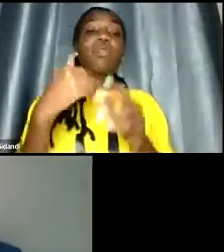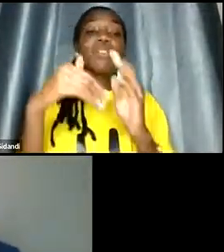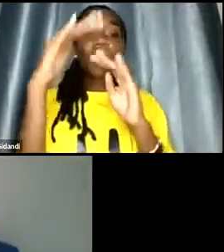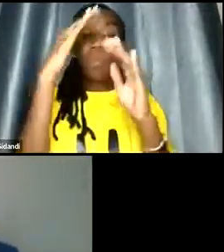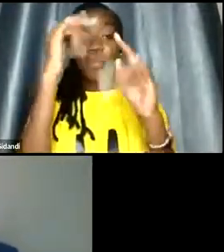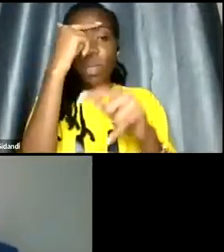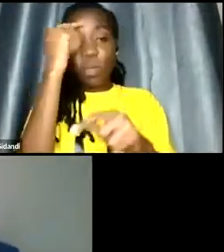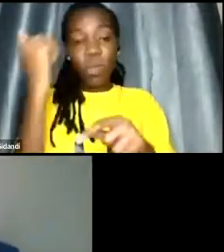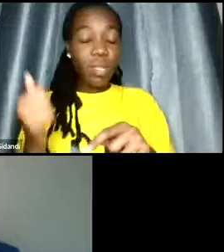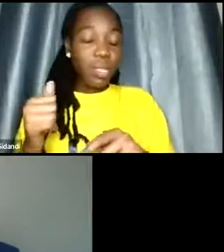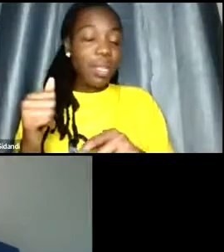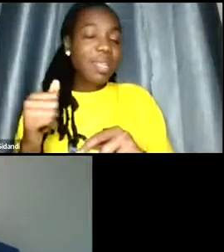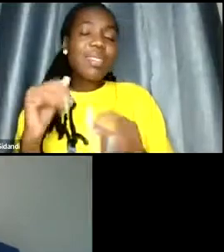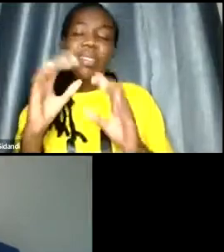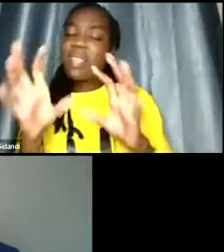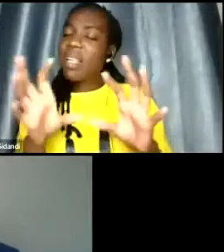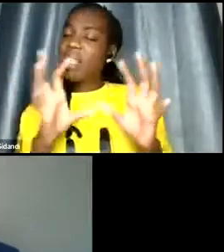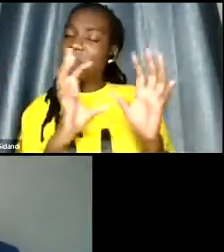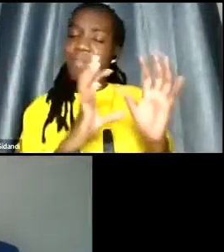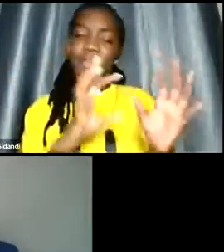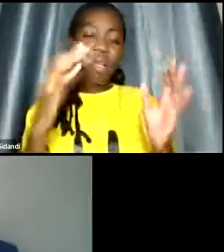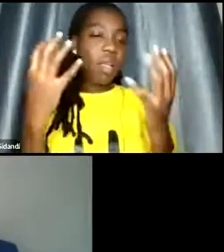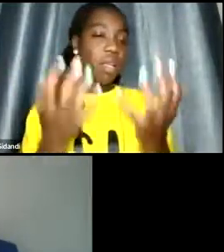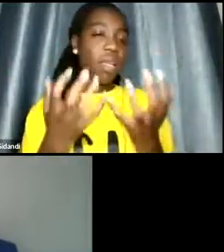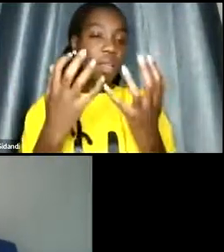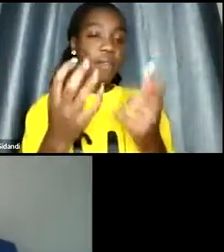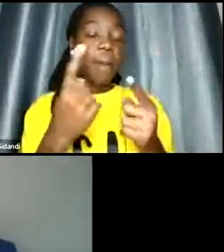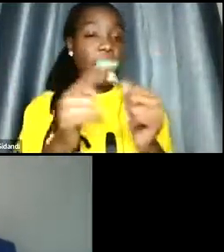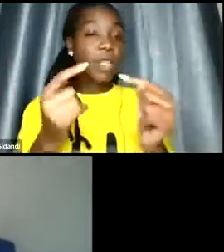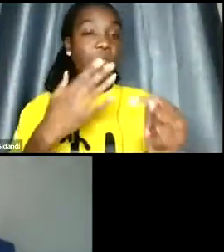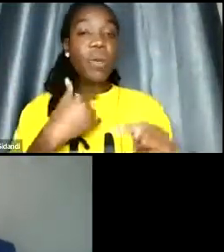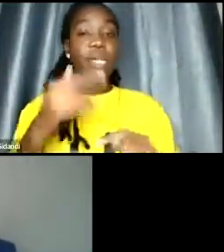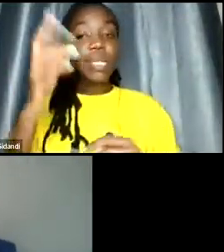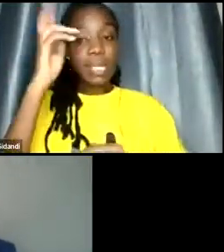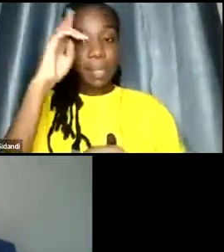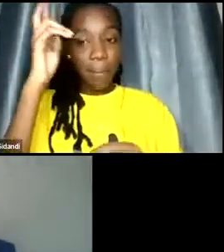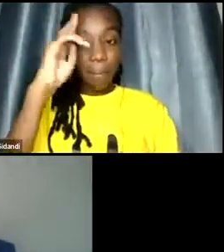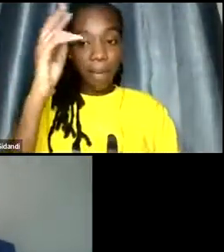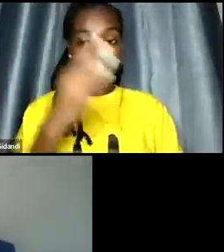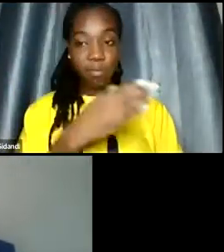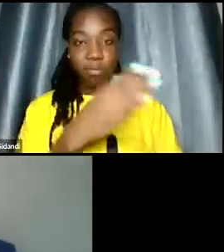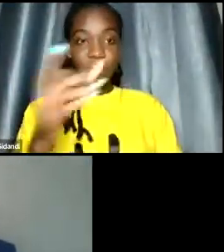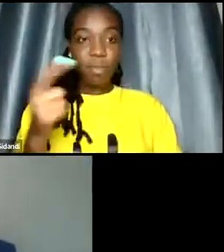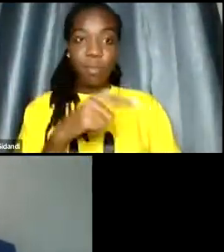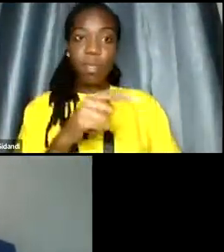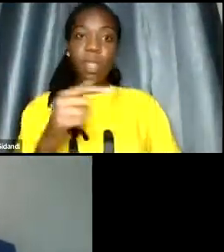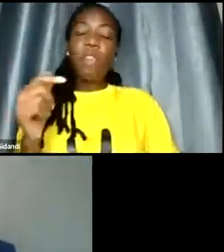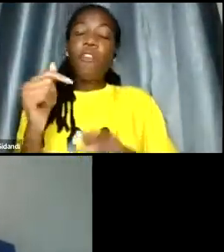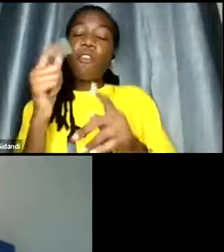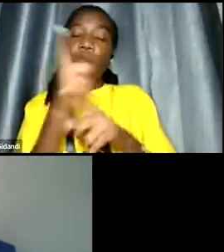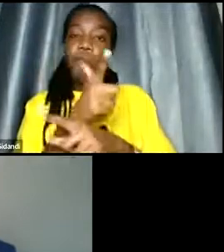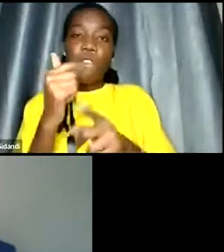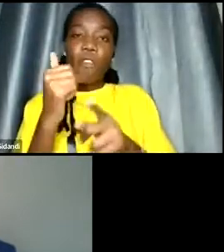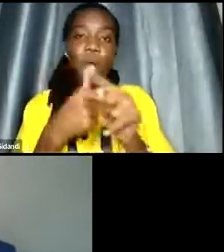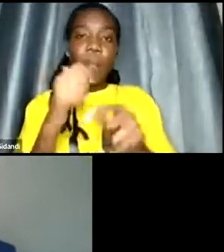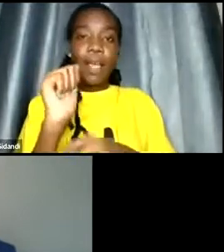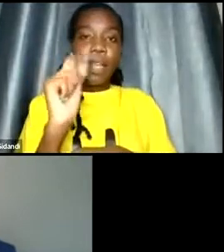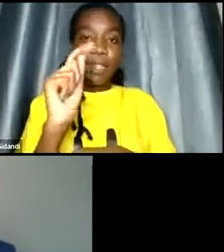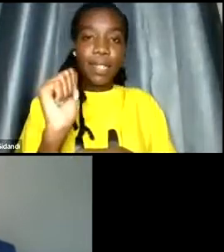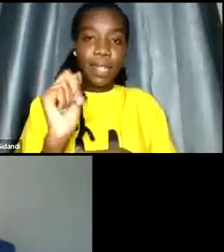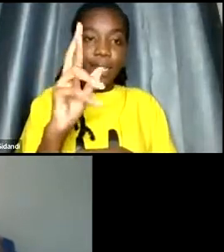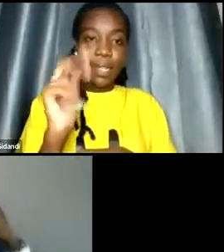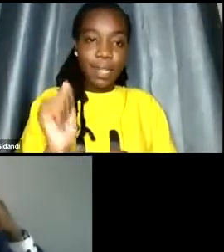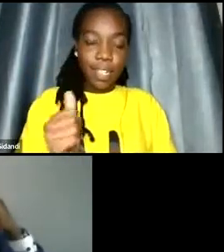been suffering. But before you answer that, allow us to remind that this webinar is brought to you by Atara Solutions in partnership with